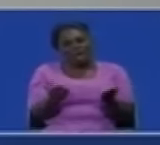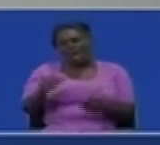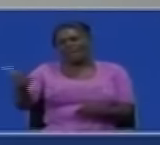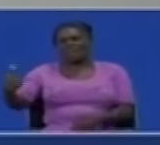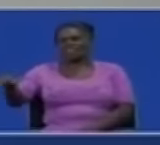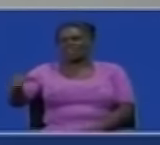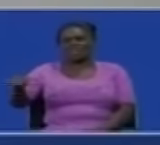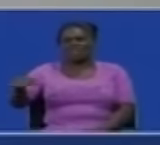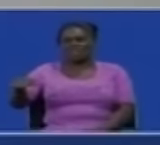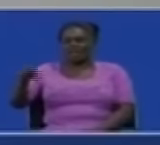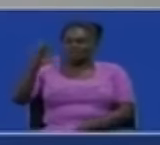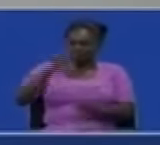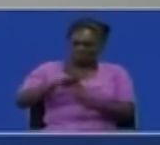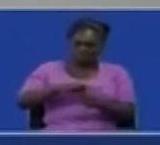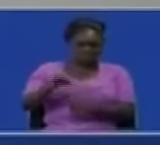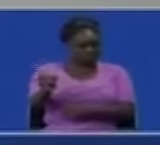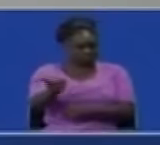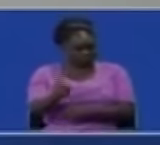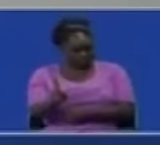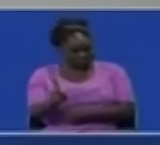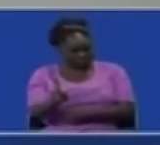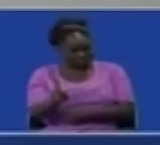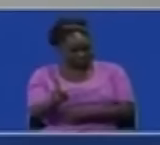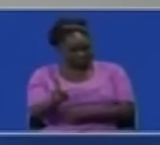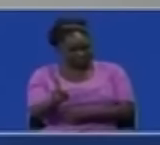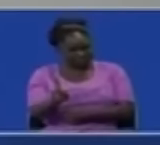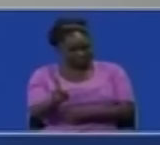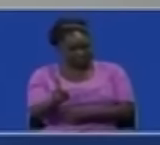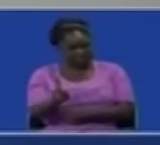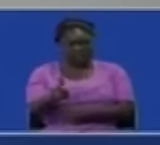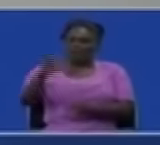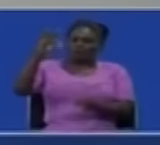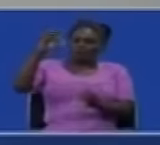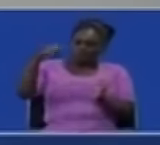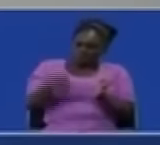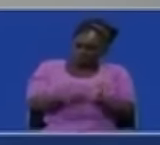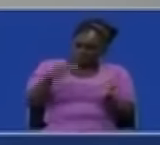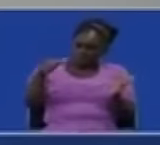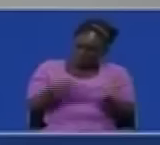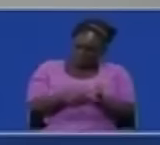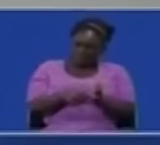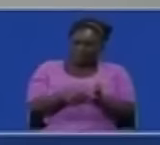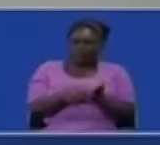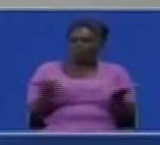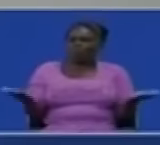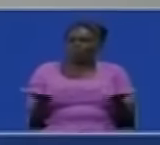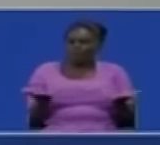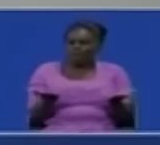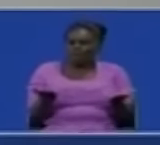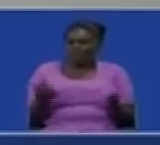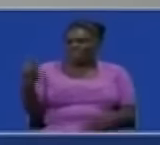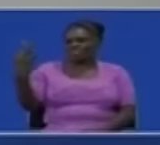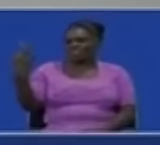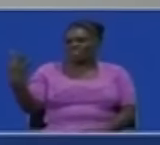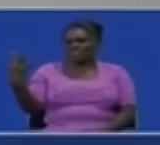elsewhere rather than whether we'll vote manually or not. And the bone of contention lies in the three